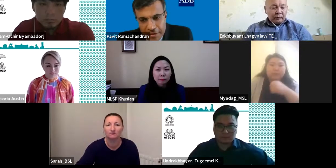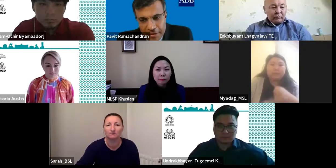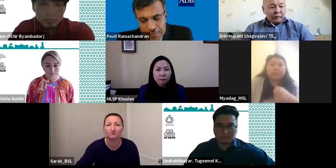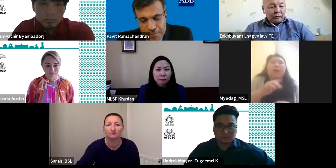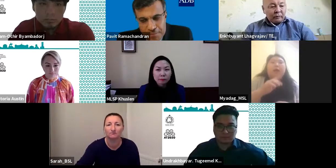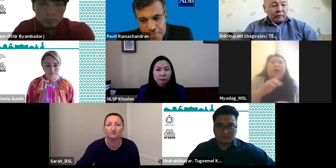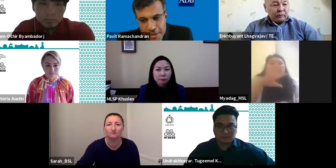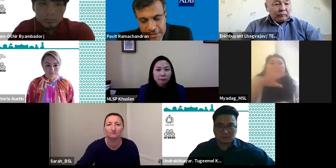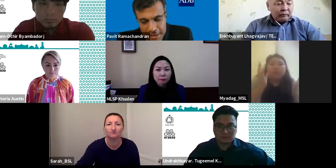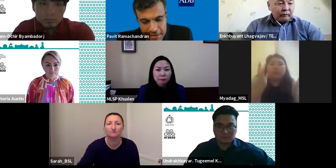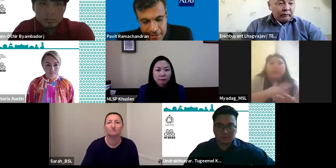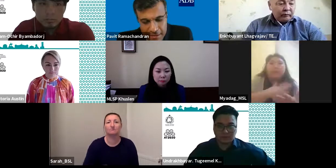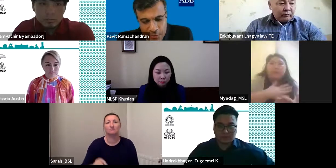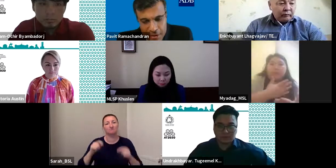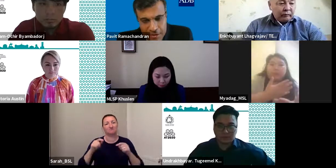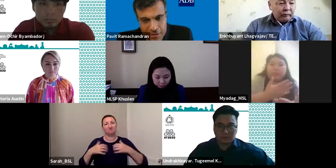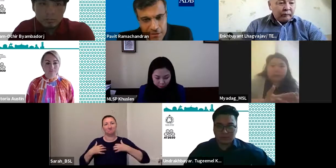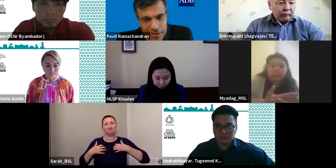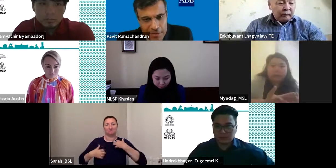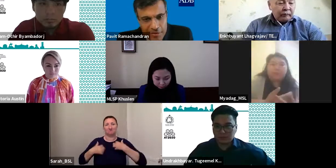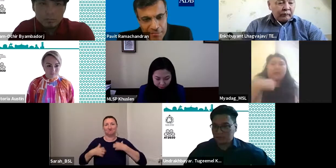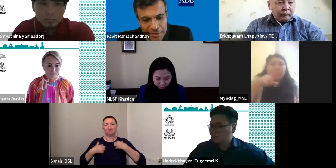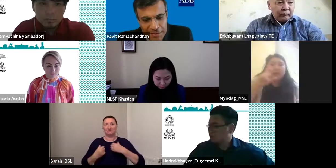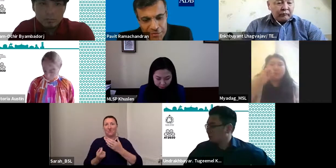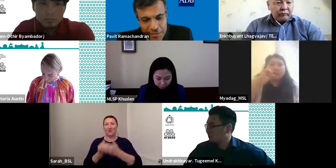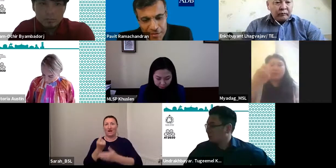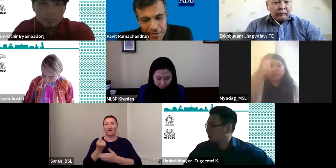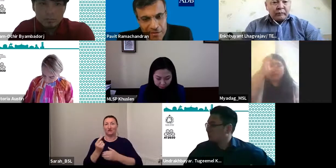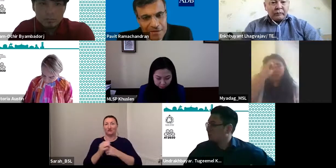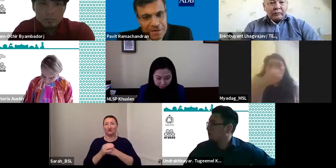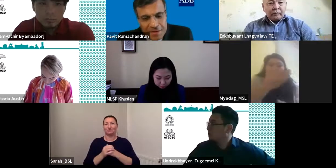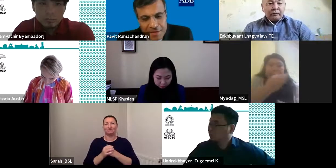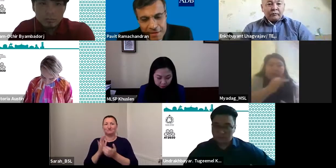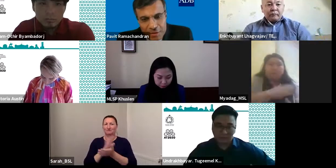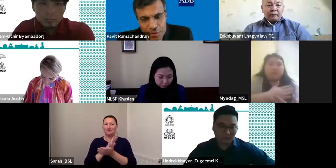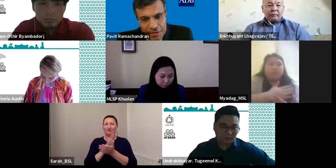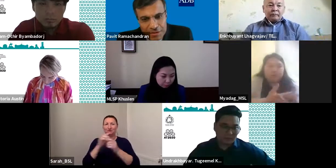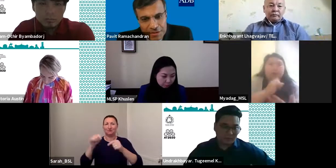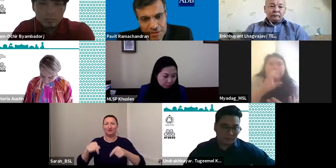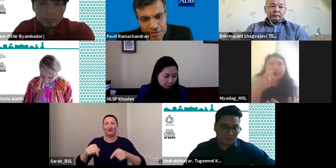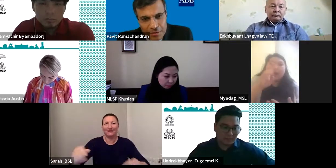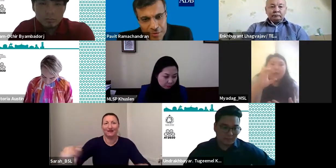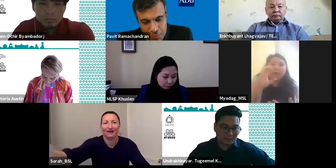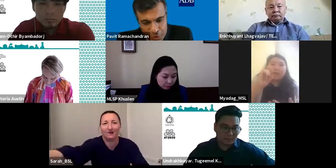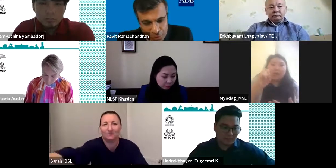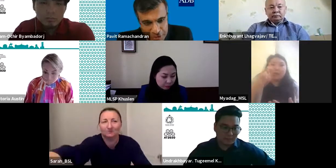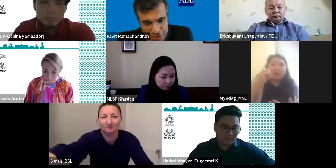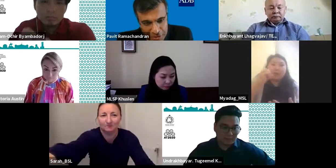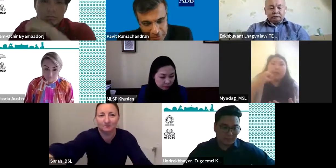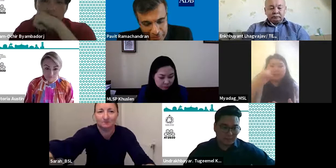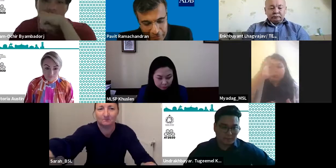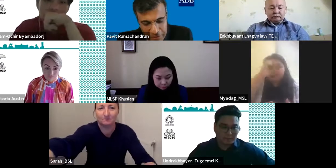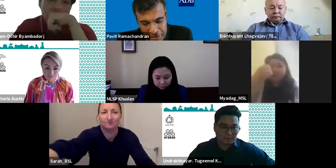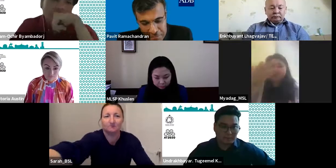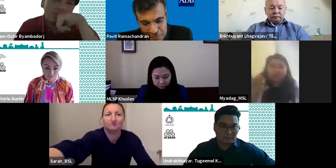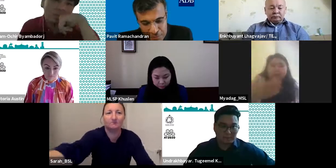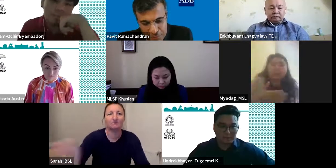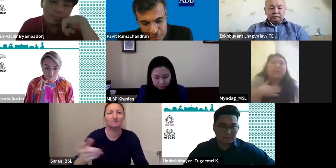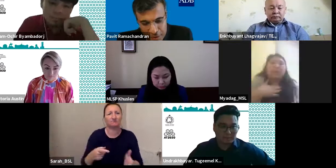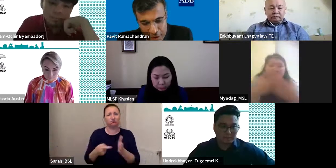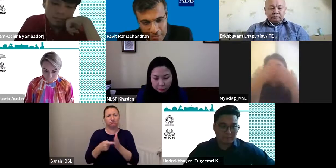think, a very exciting occasion, and I'm very pleased to be here on this important occasion